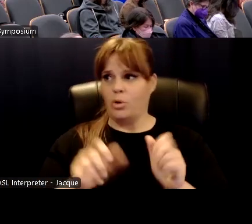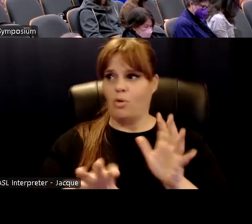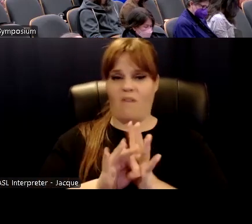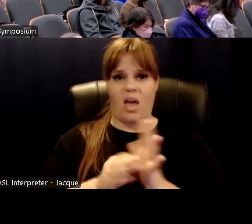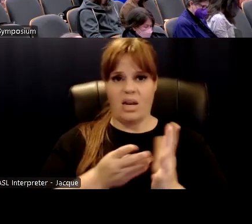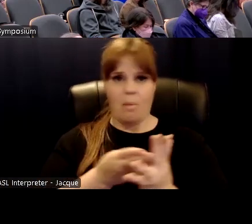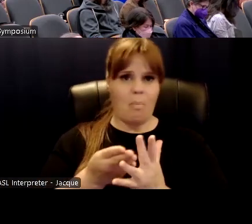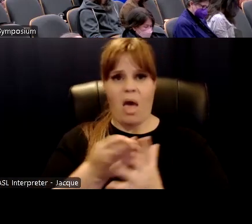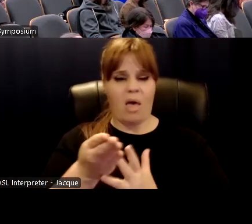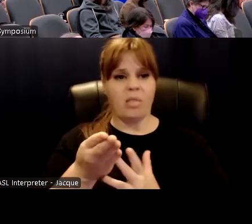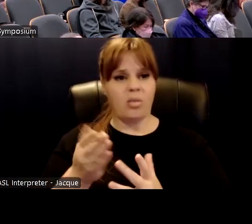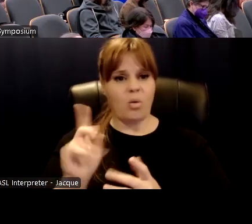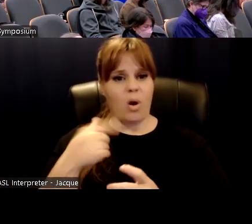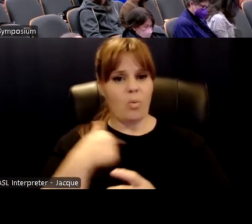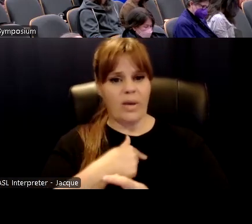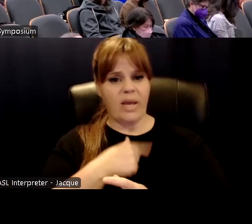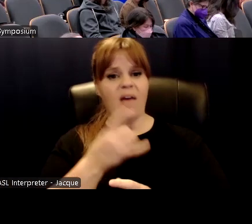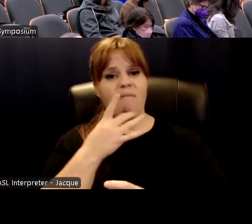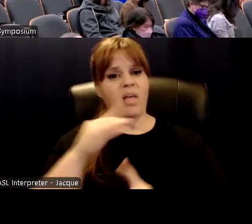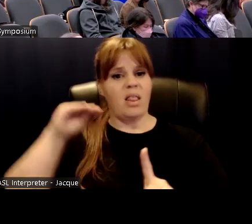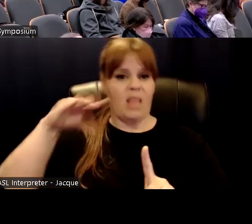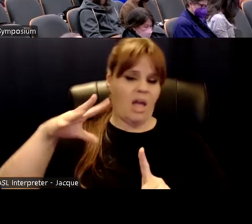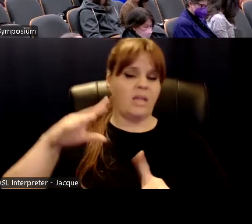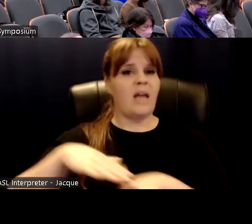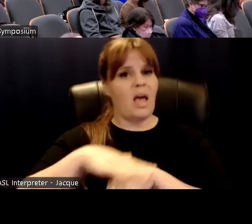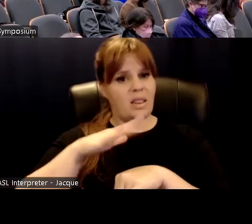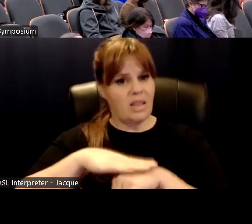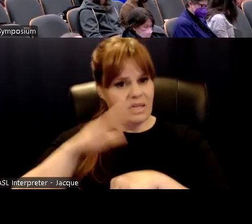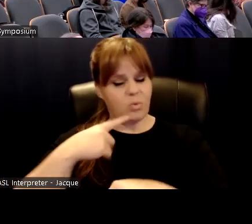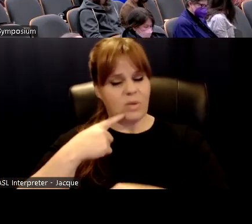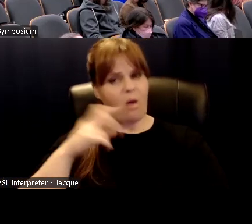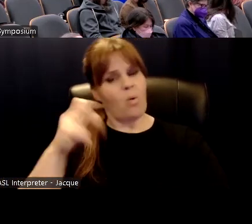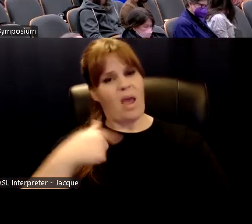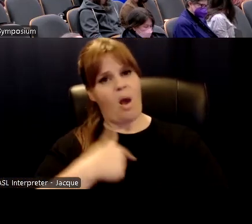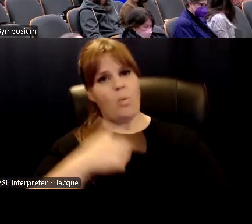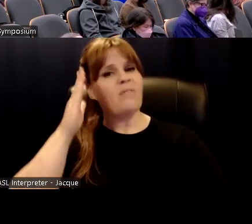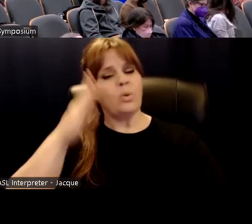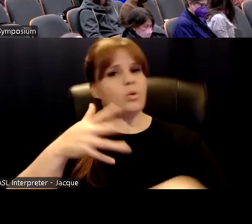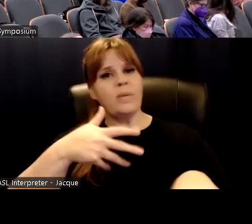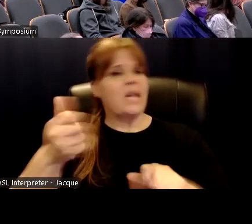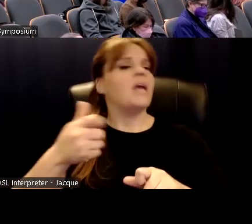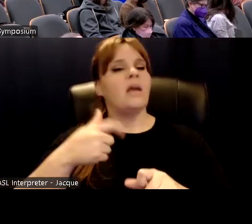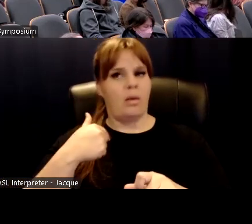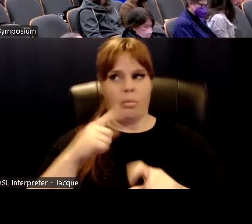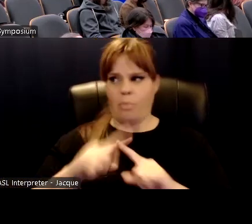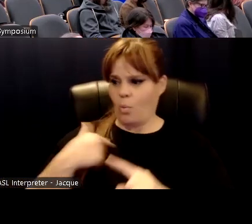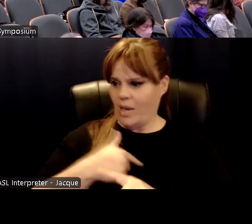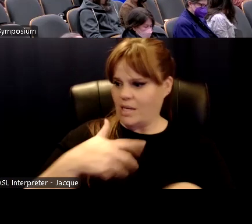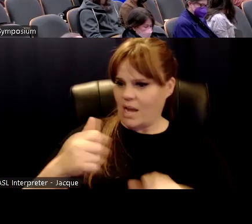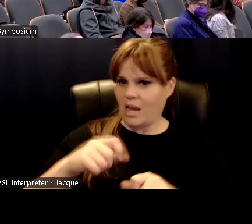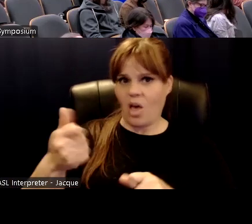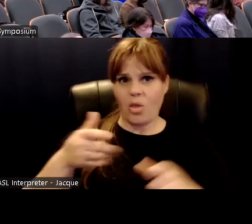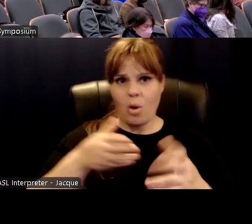that we can have some light at least to say, okay, our future's been taken, but we can take another path. But there's